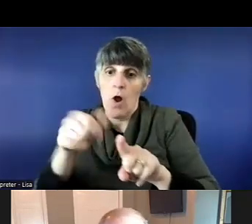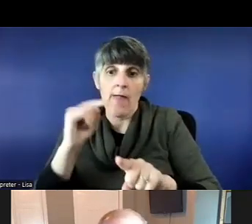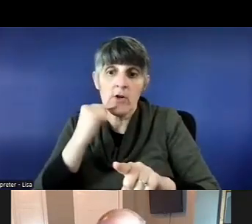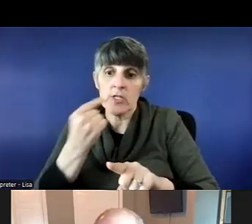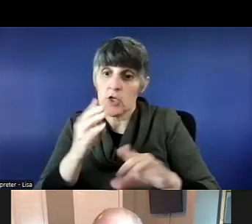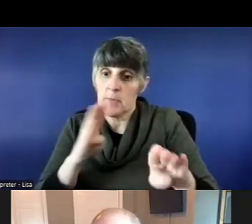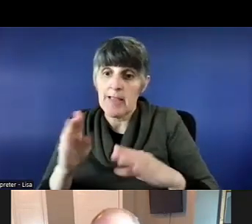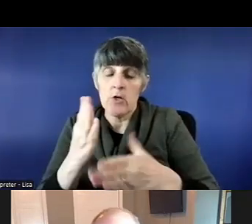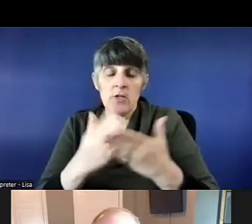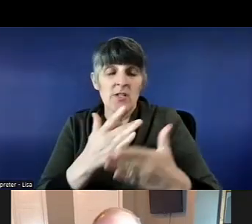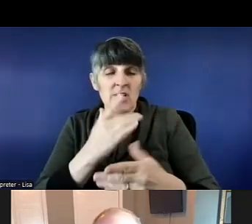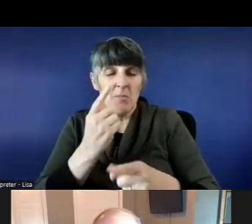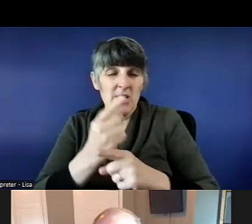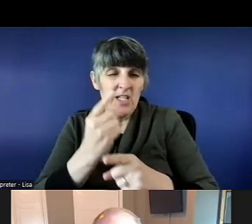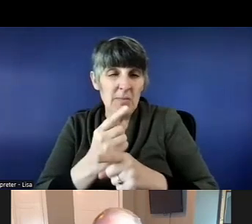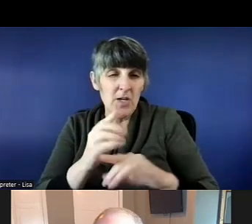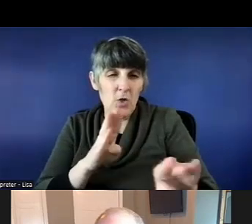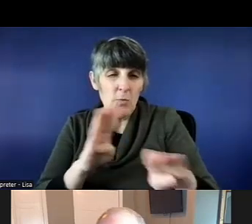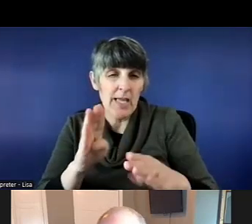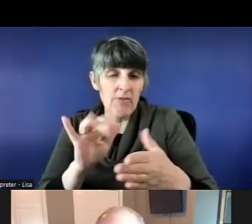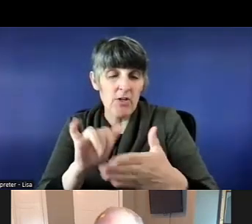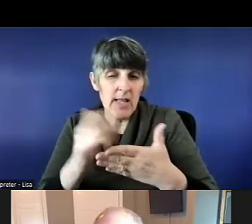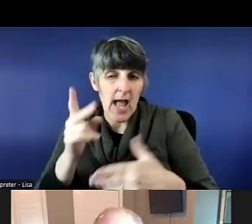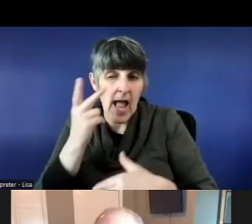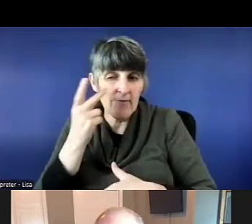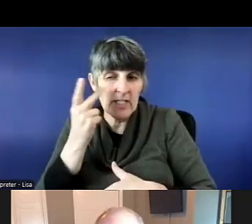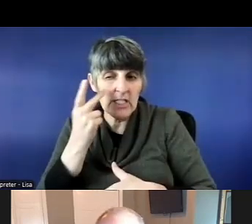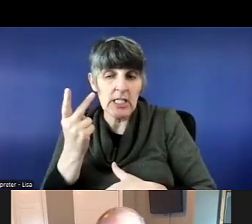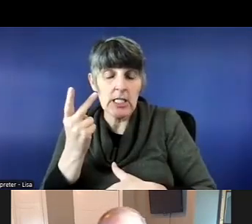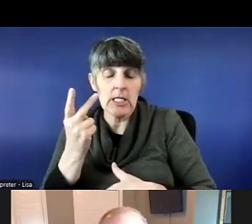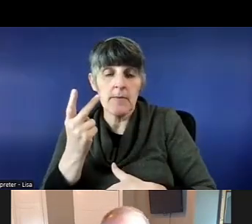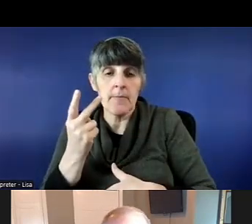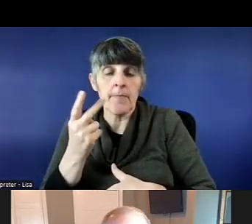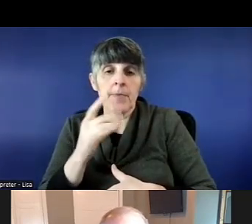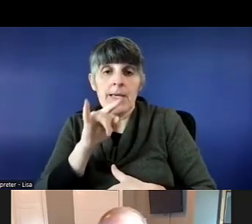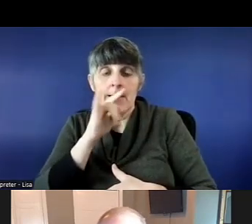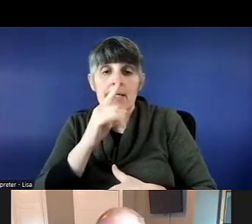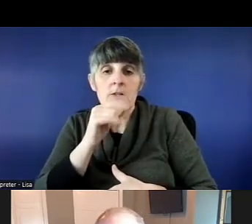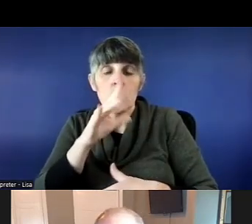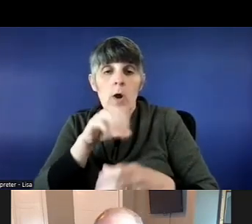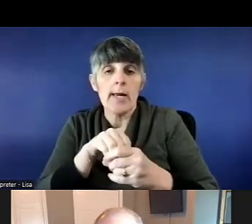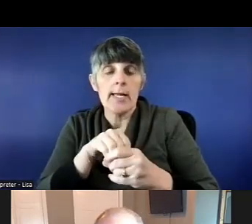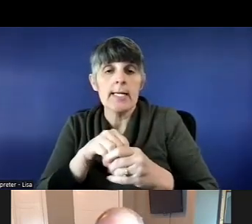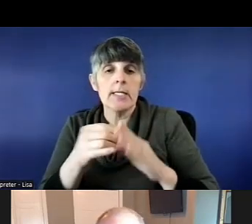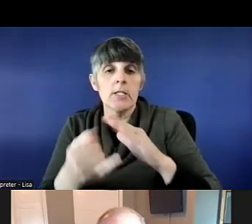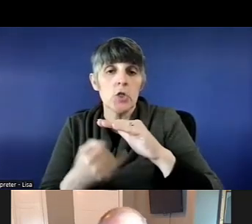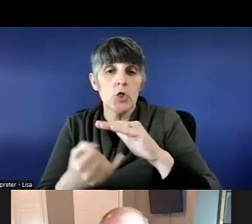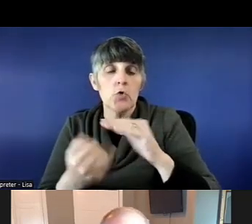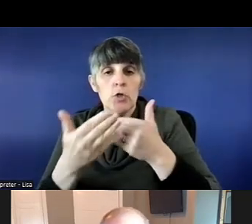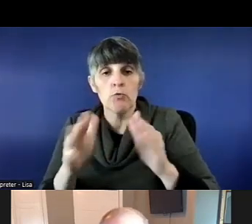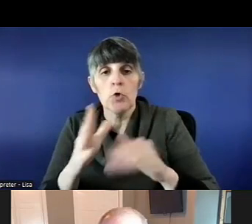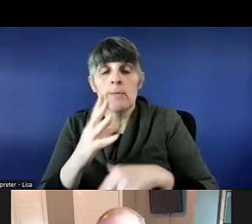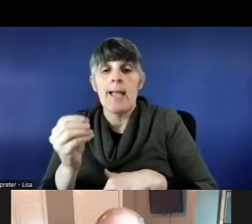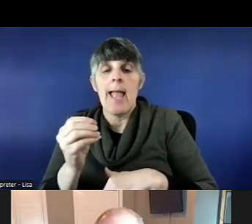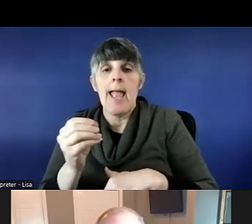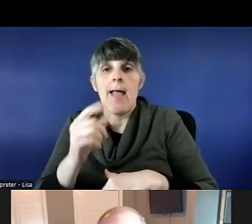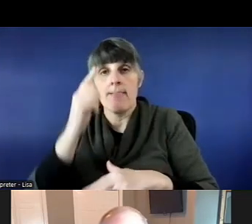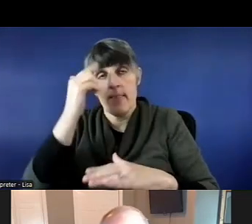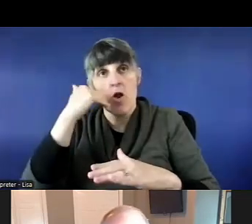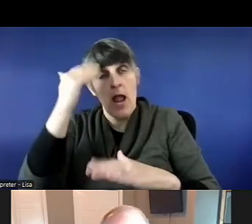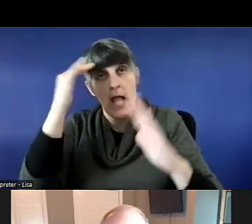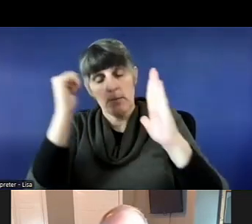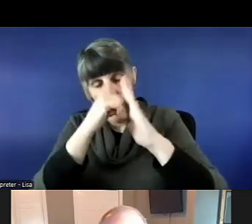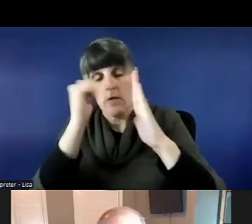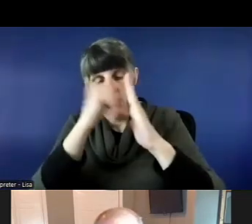Some typical behaviors that I've seen are kids who are in seclusion rooms and they bang their heads against